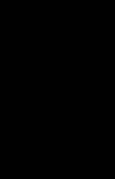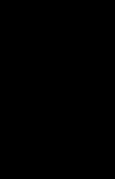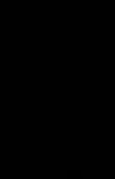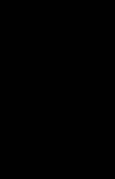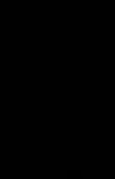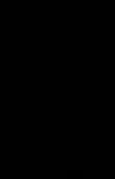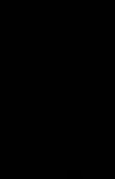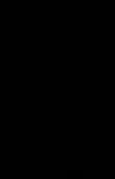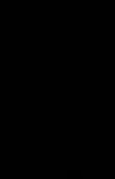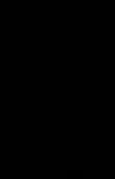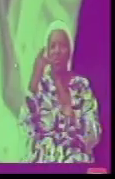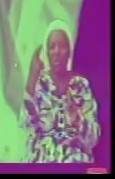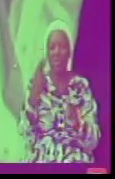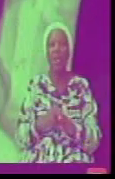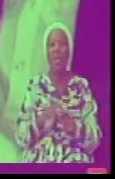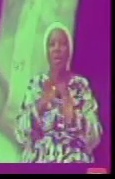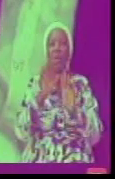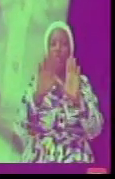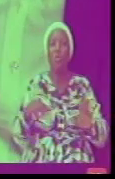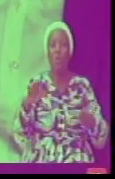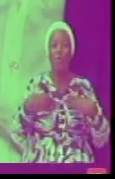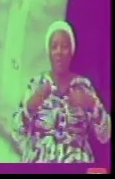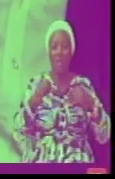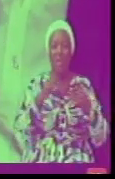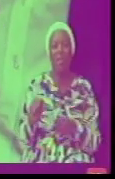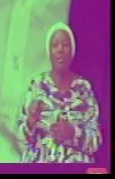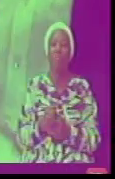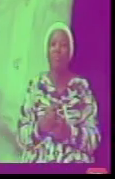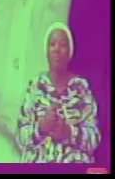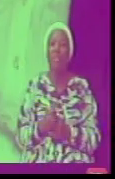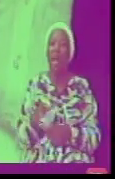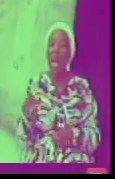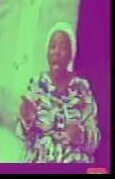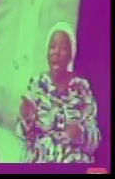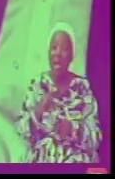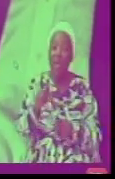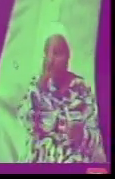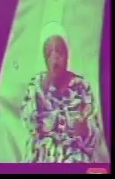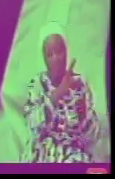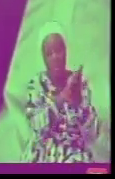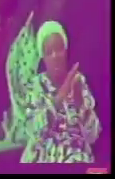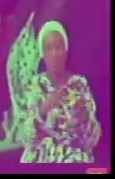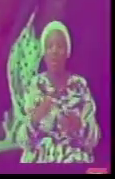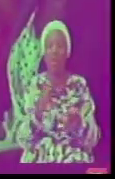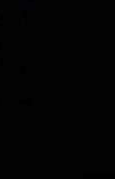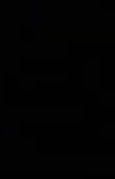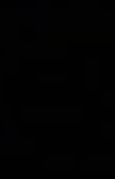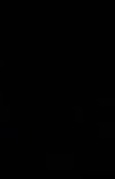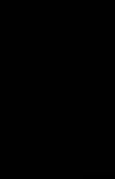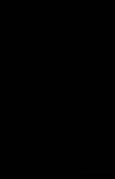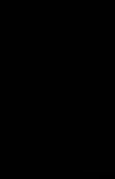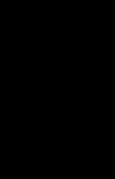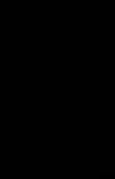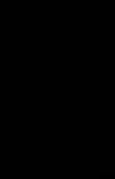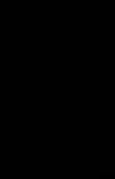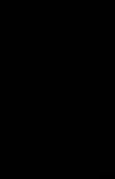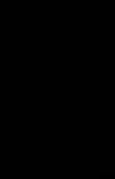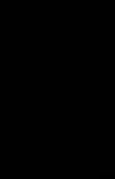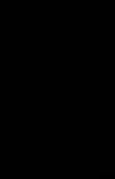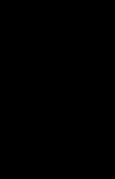you. Miracle of healing. I said miracle of healing. As you